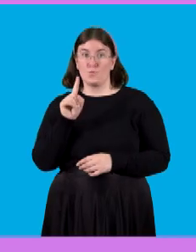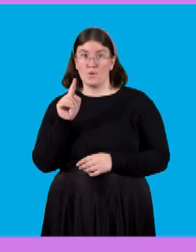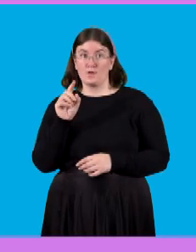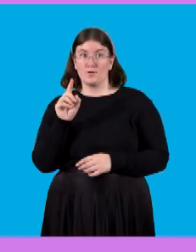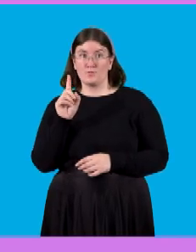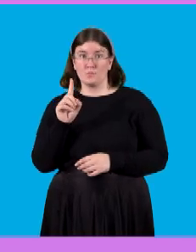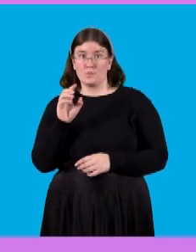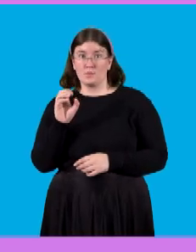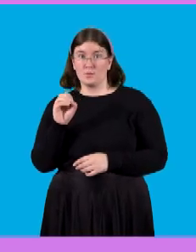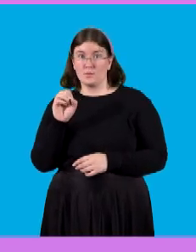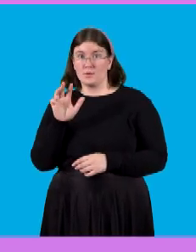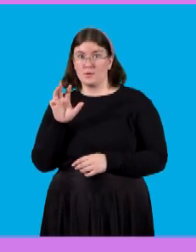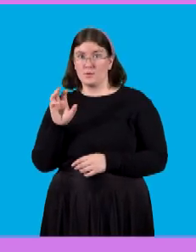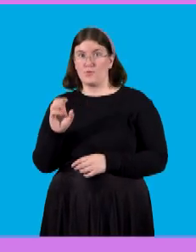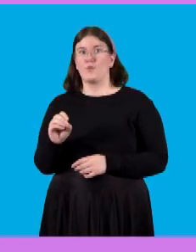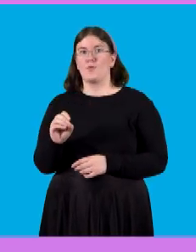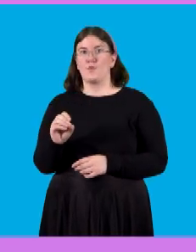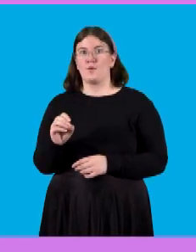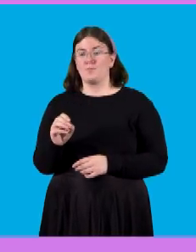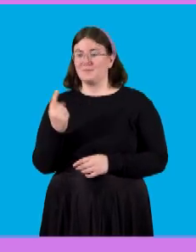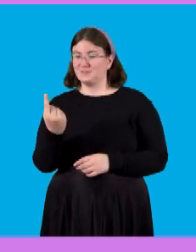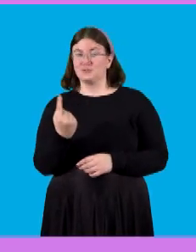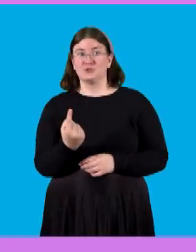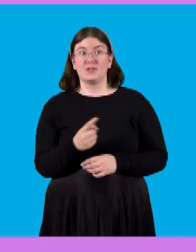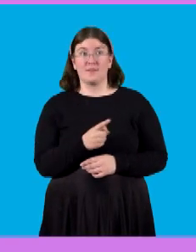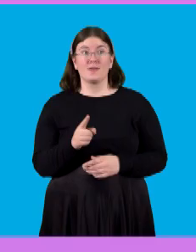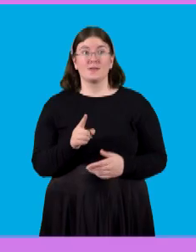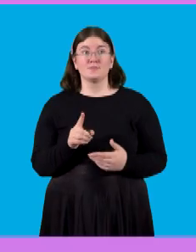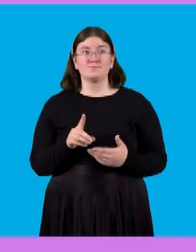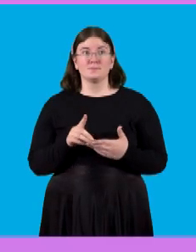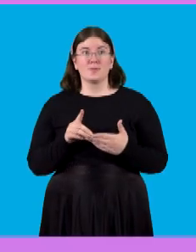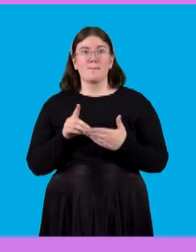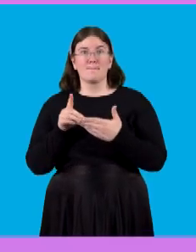day, breakfast and dinner included. They paid a deposit of